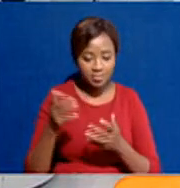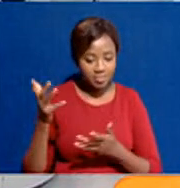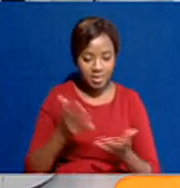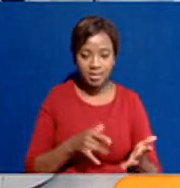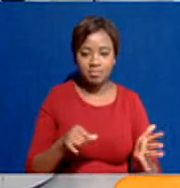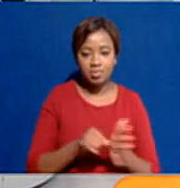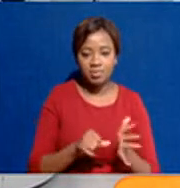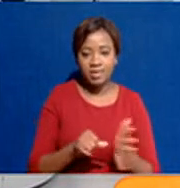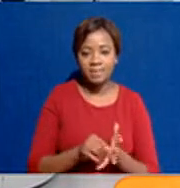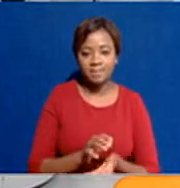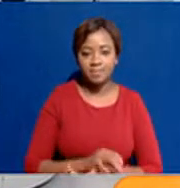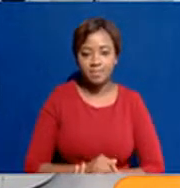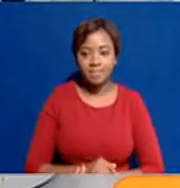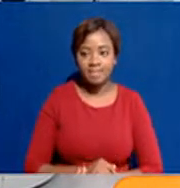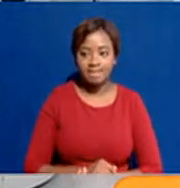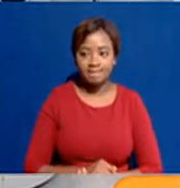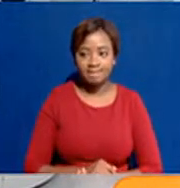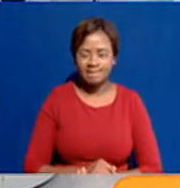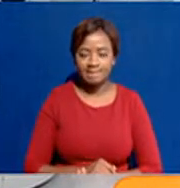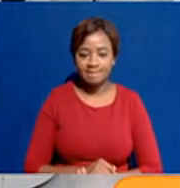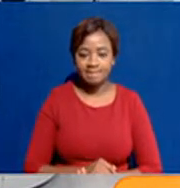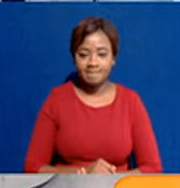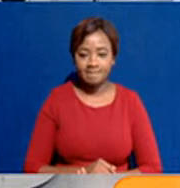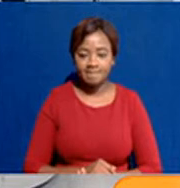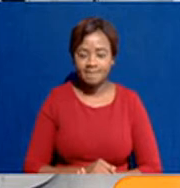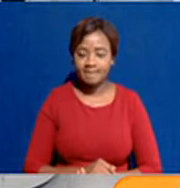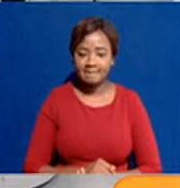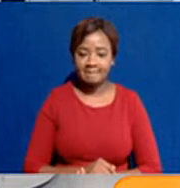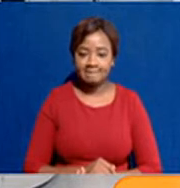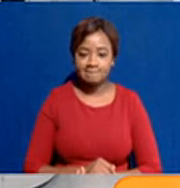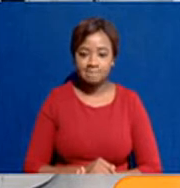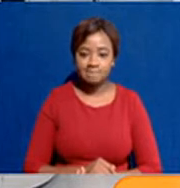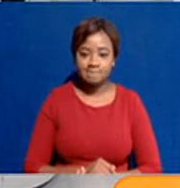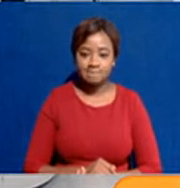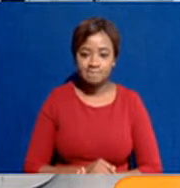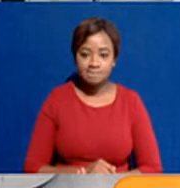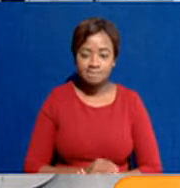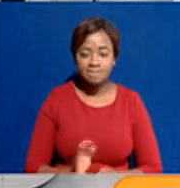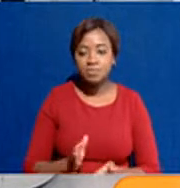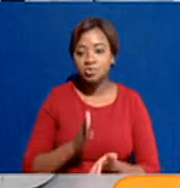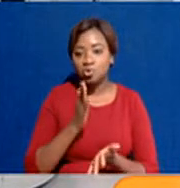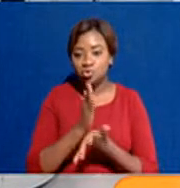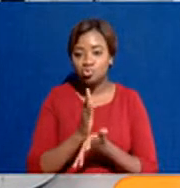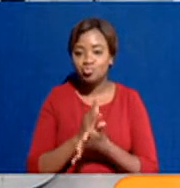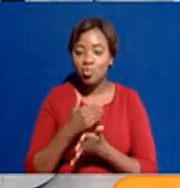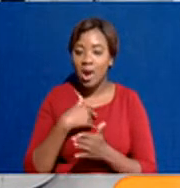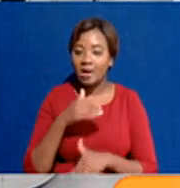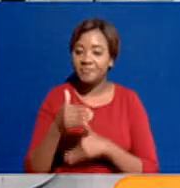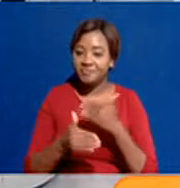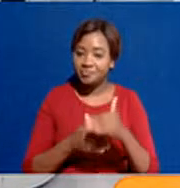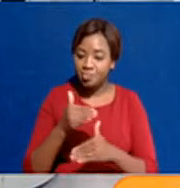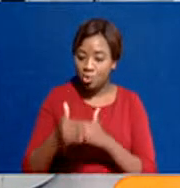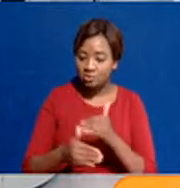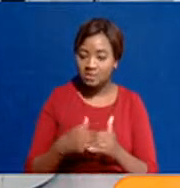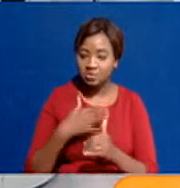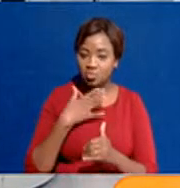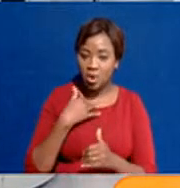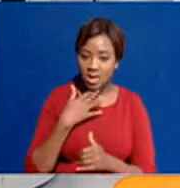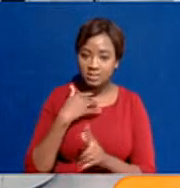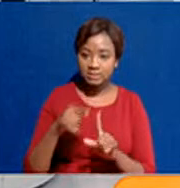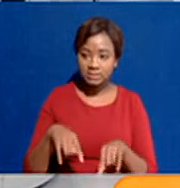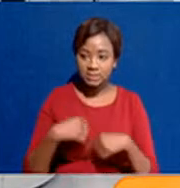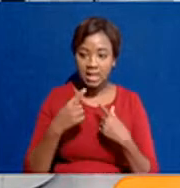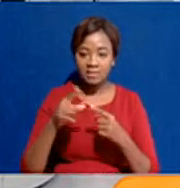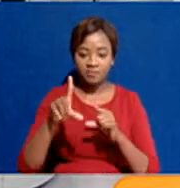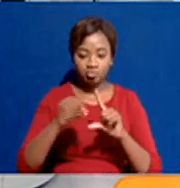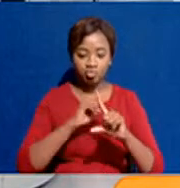problems. Yeah. Because even though now we have these processes that we want to select through